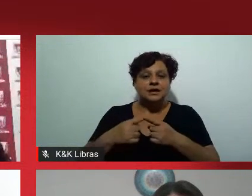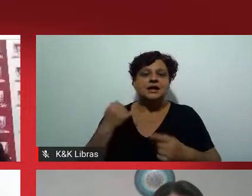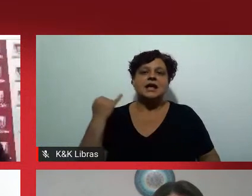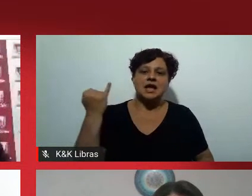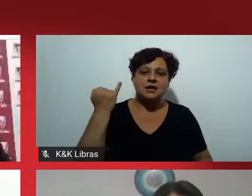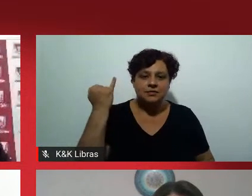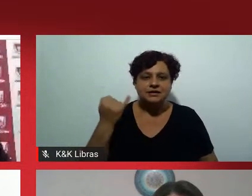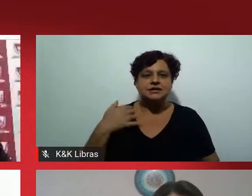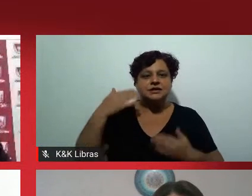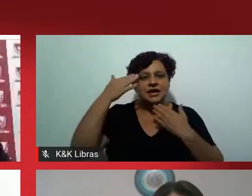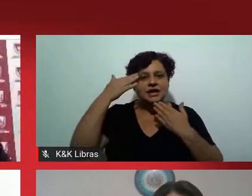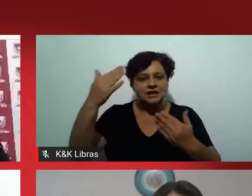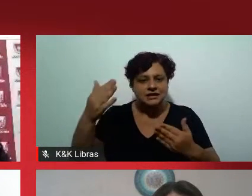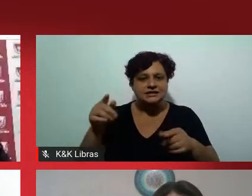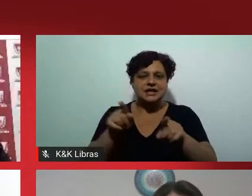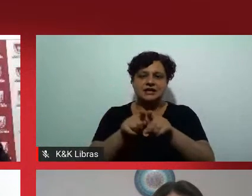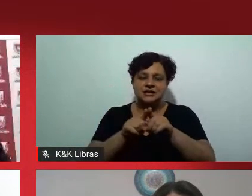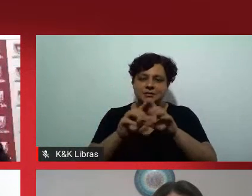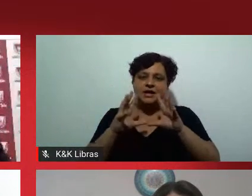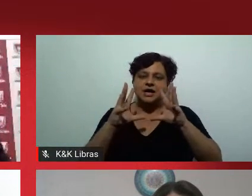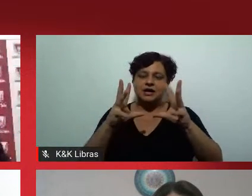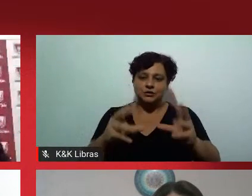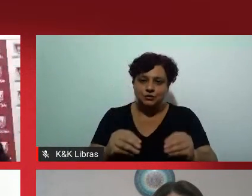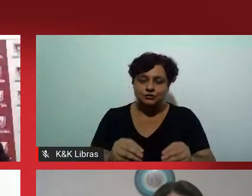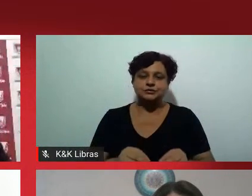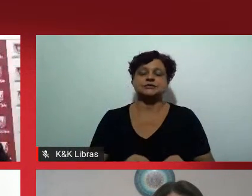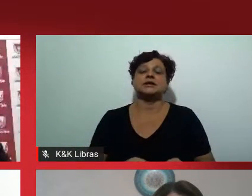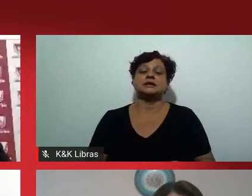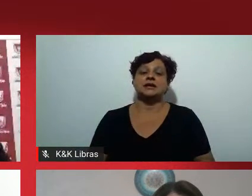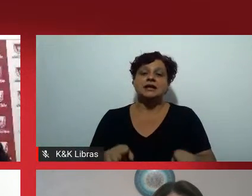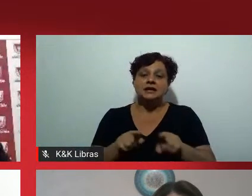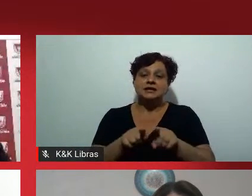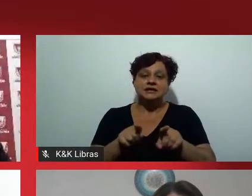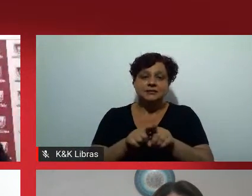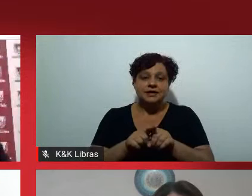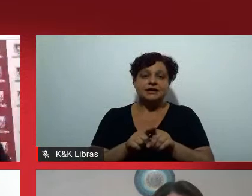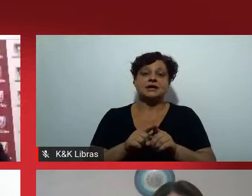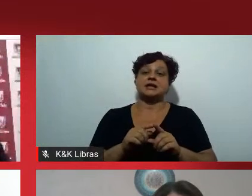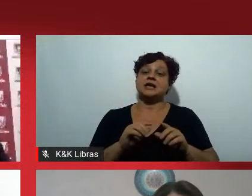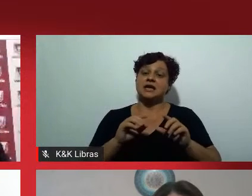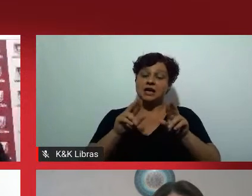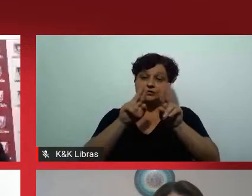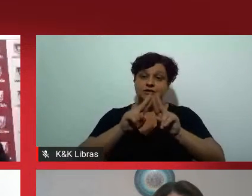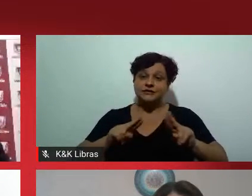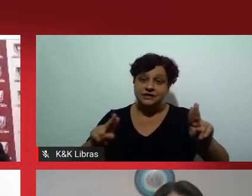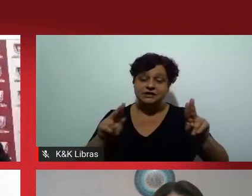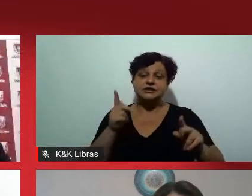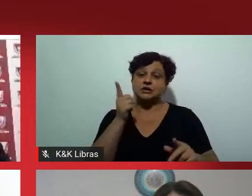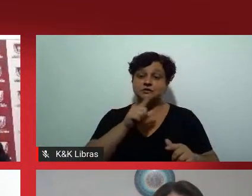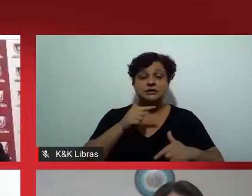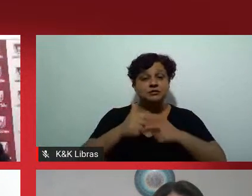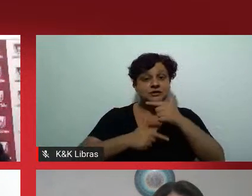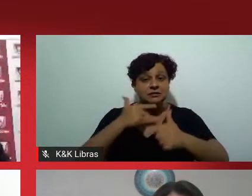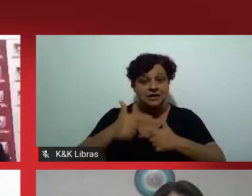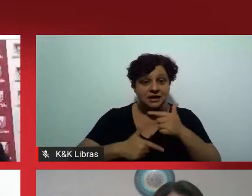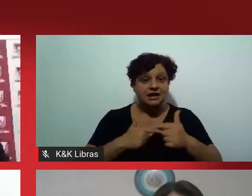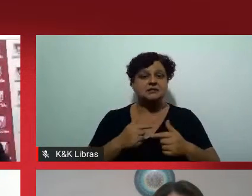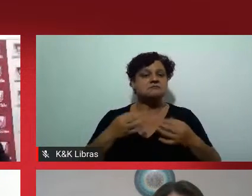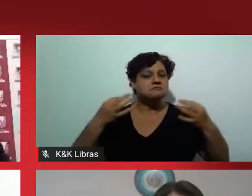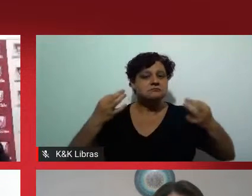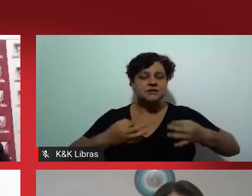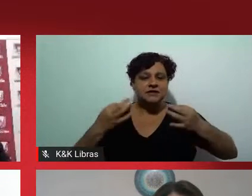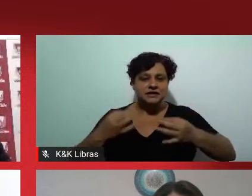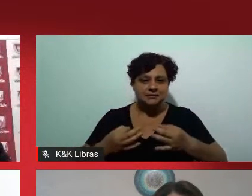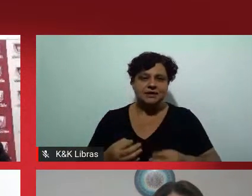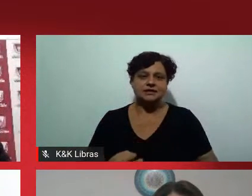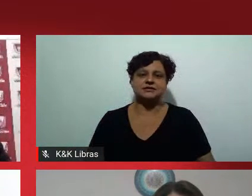universities and companies working together closely to make sure that we're thinking about you know the students in the